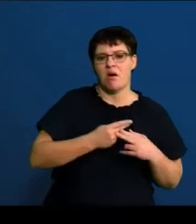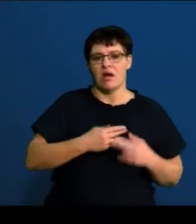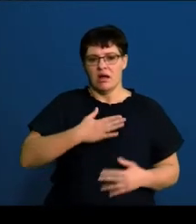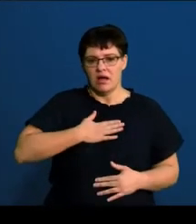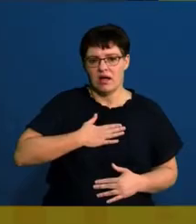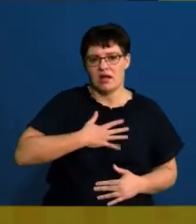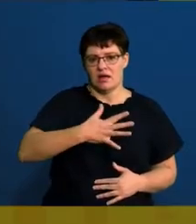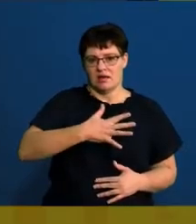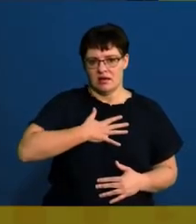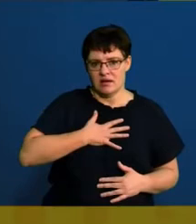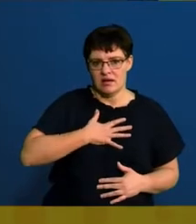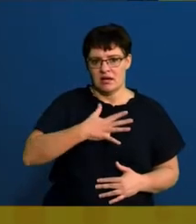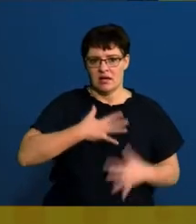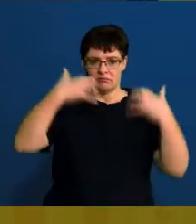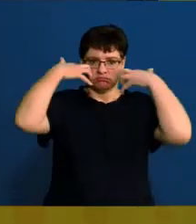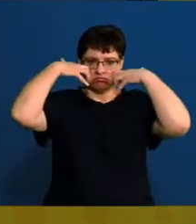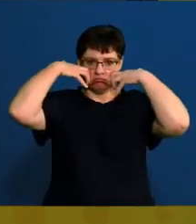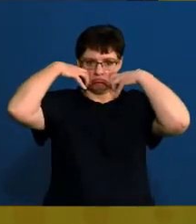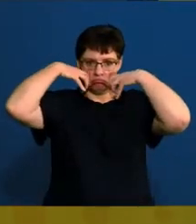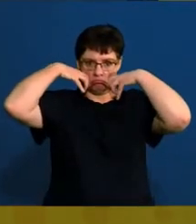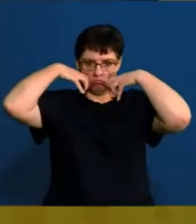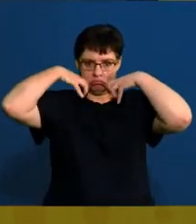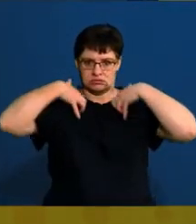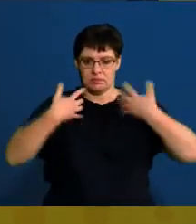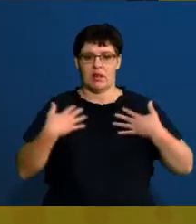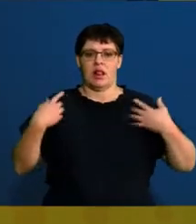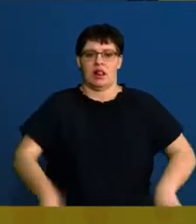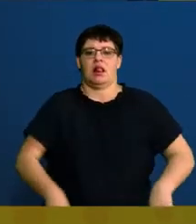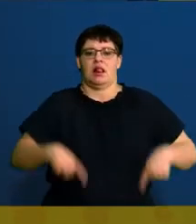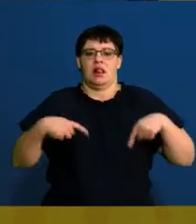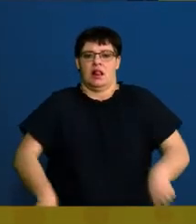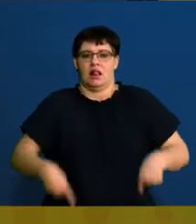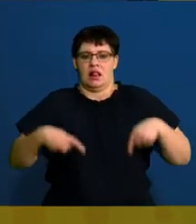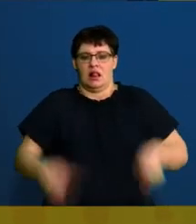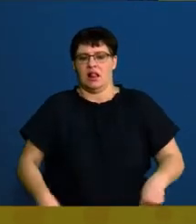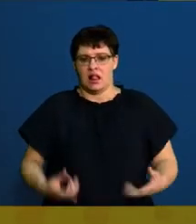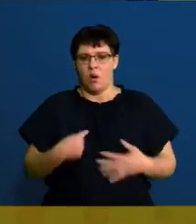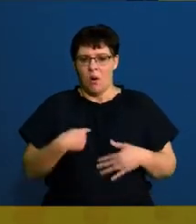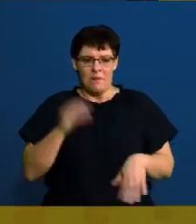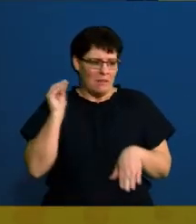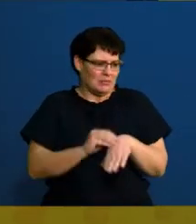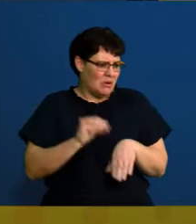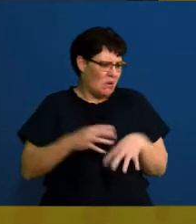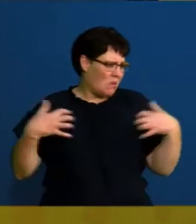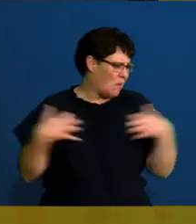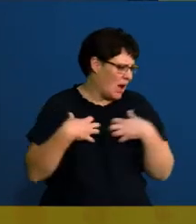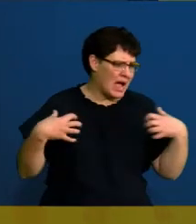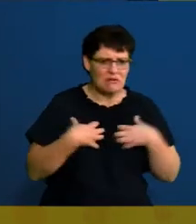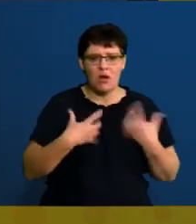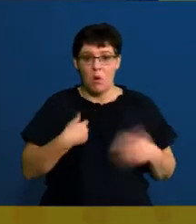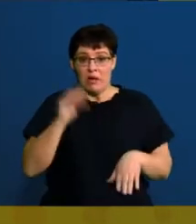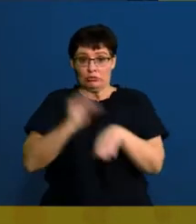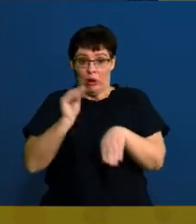why would we perspire, you might ask? So if I'm nervous about something, or I'm troubled about something, or I am in